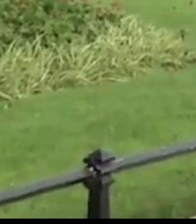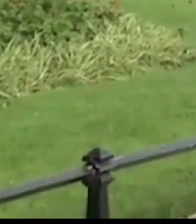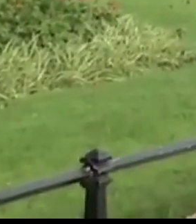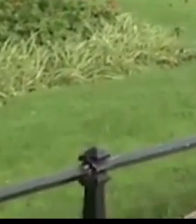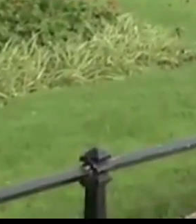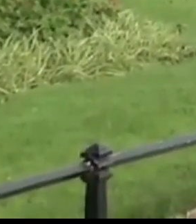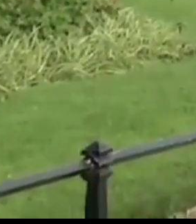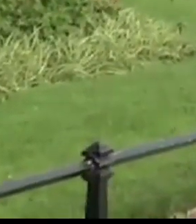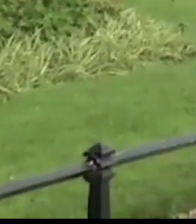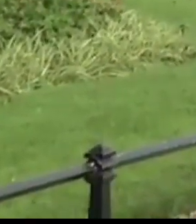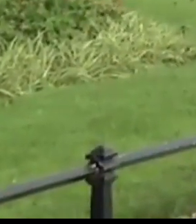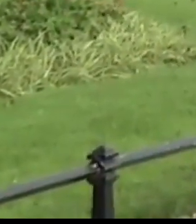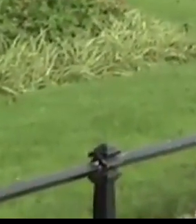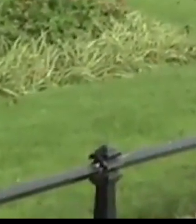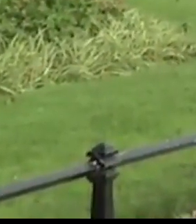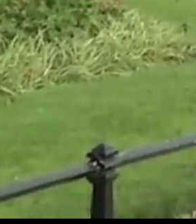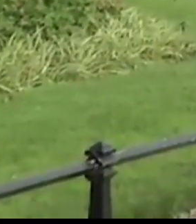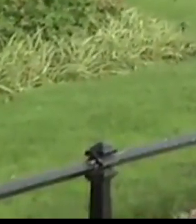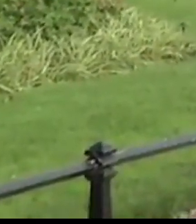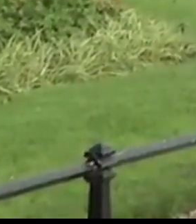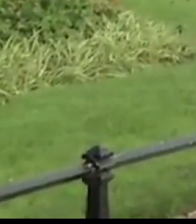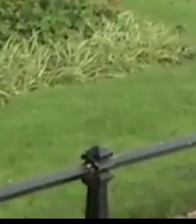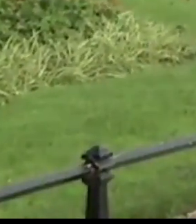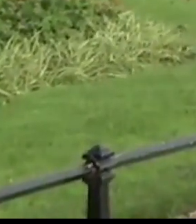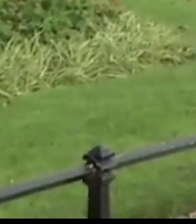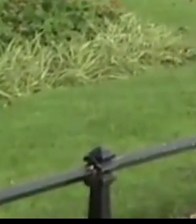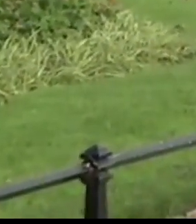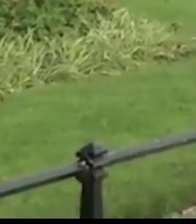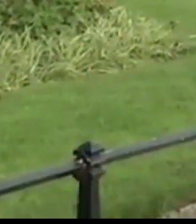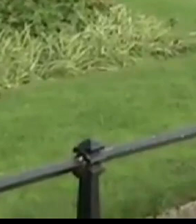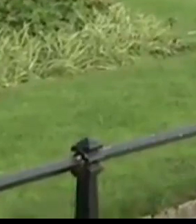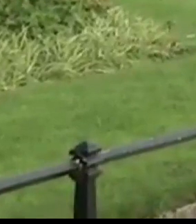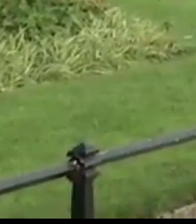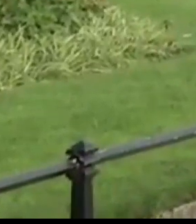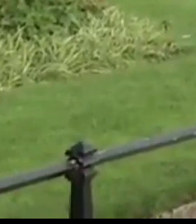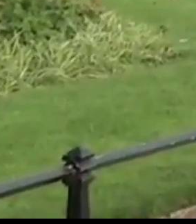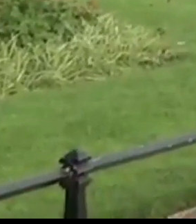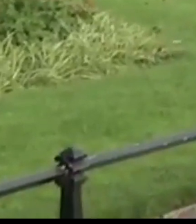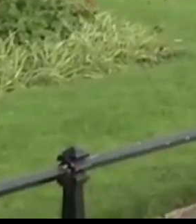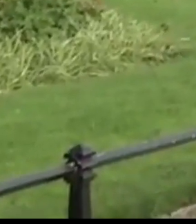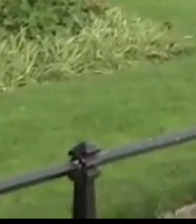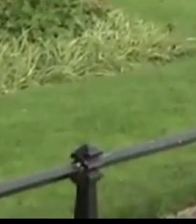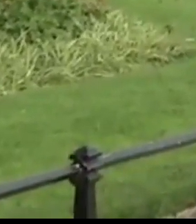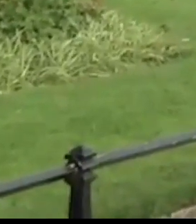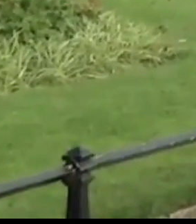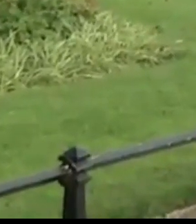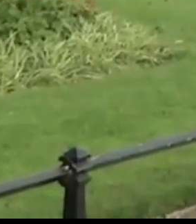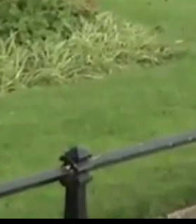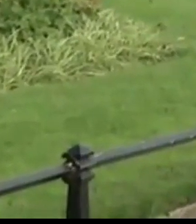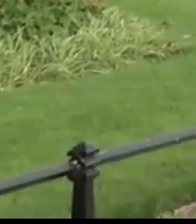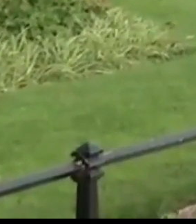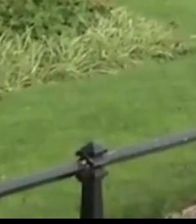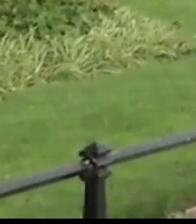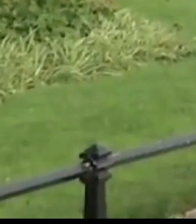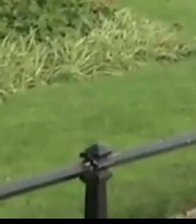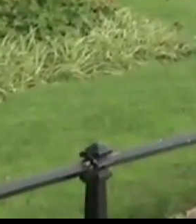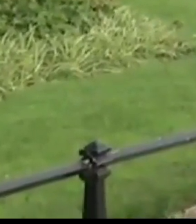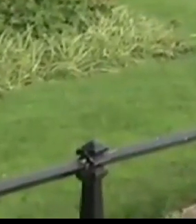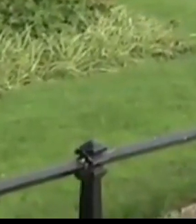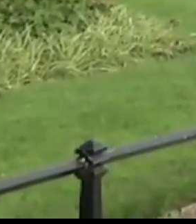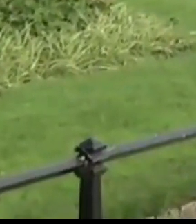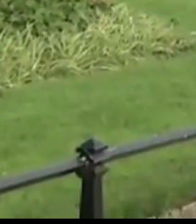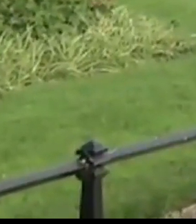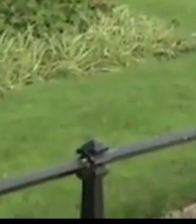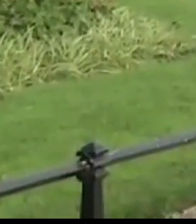around the world celebrates the milestone of Queen Elizabeth here in London. Prime Minister Christie also meeting with world leaders on investments for the Caribbean. I'm